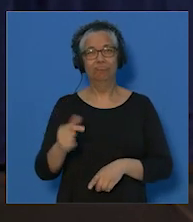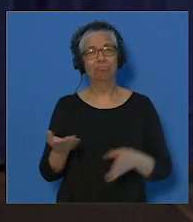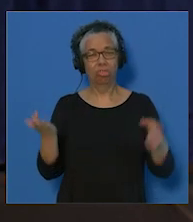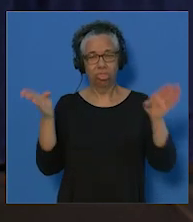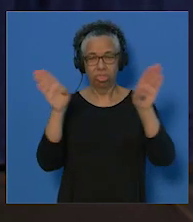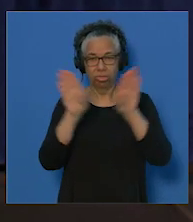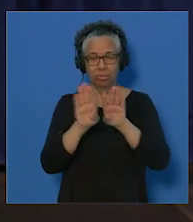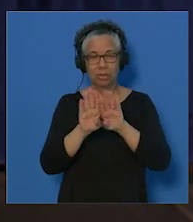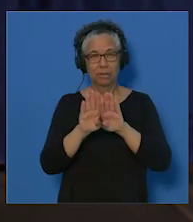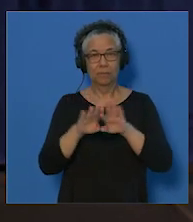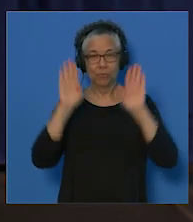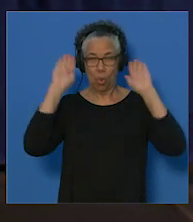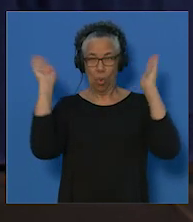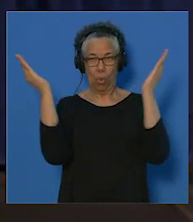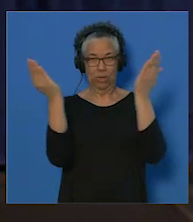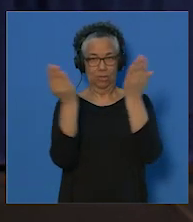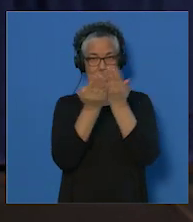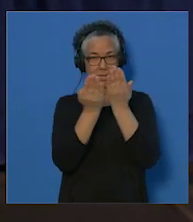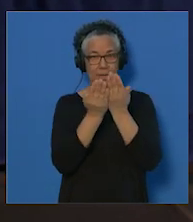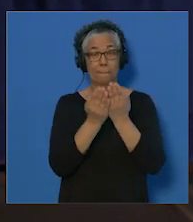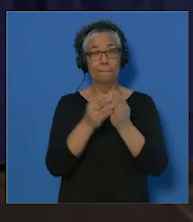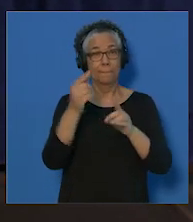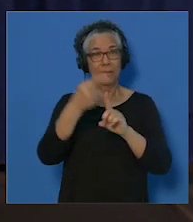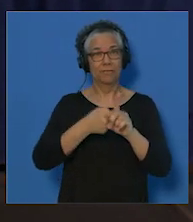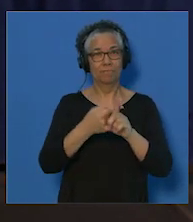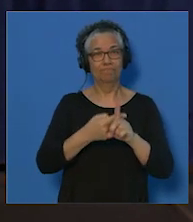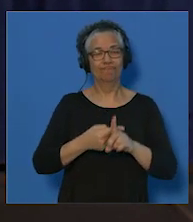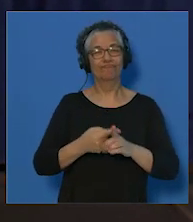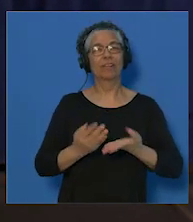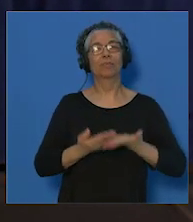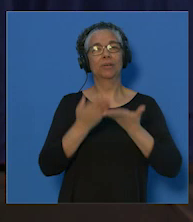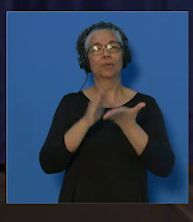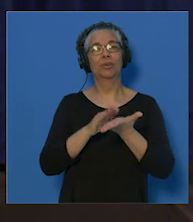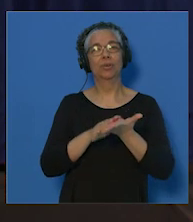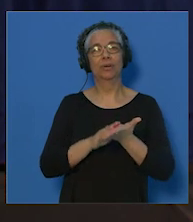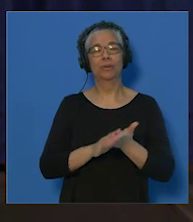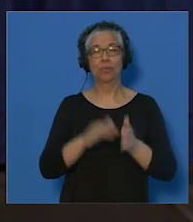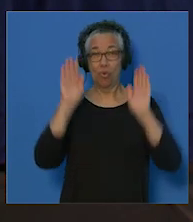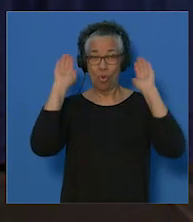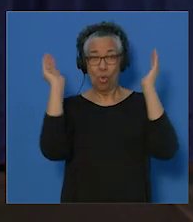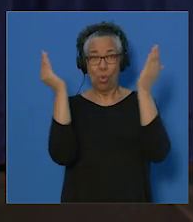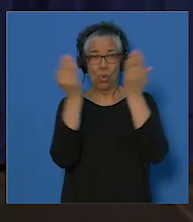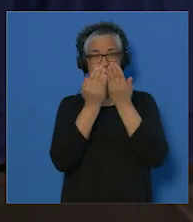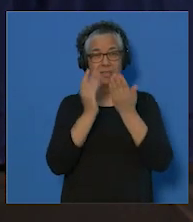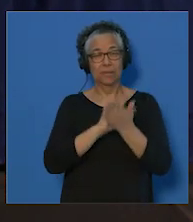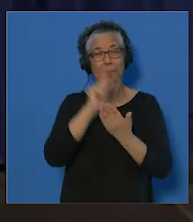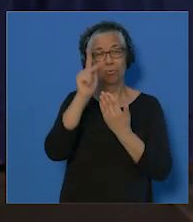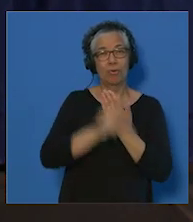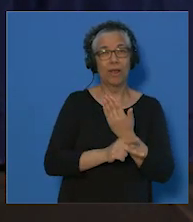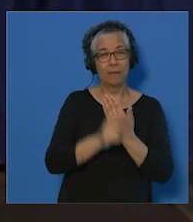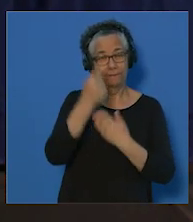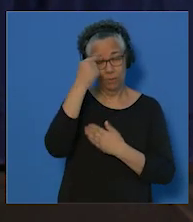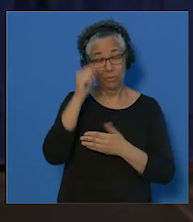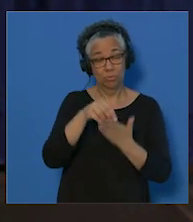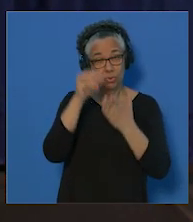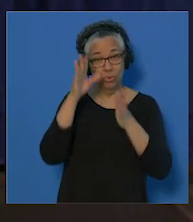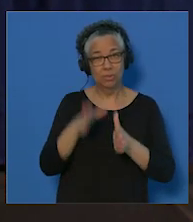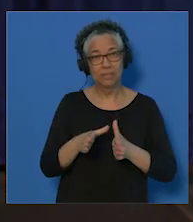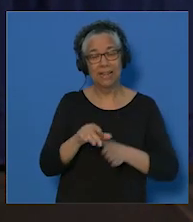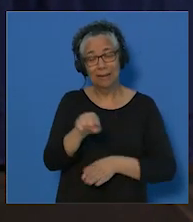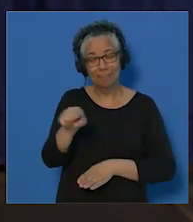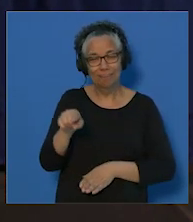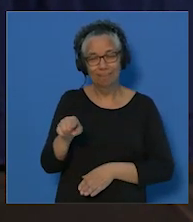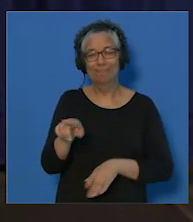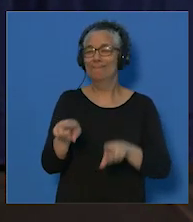teachers in our pre-primary, middle, and senior schools who deliver the autism program for our students with autism. They too are